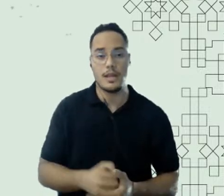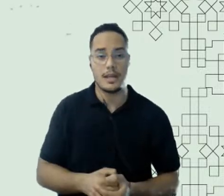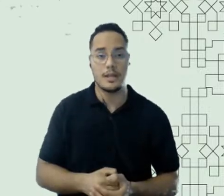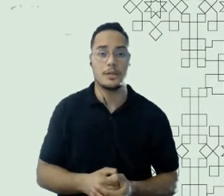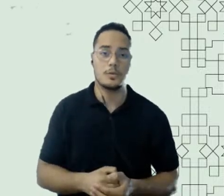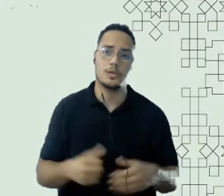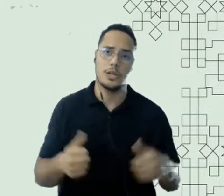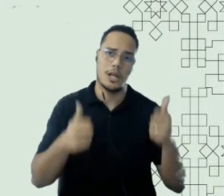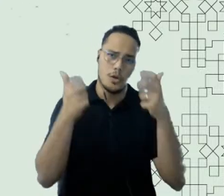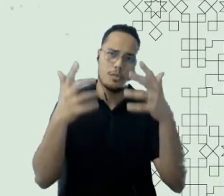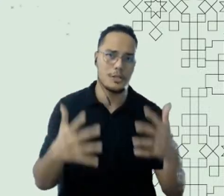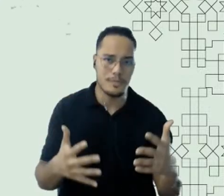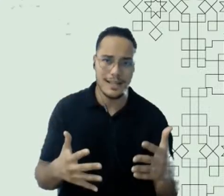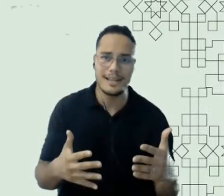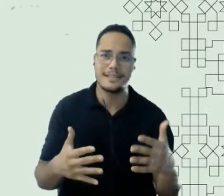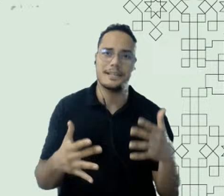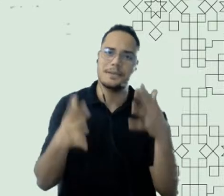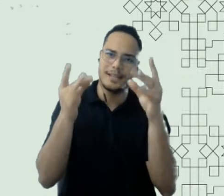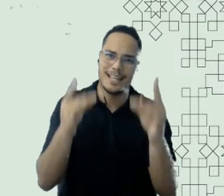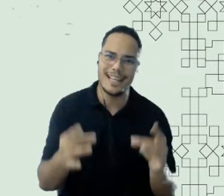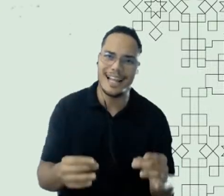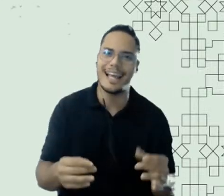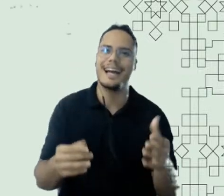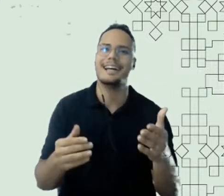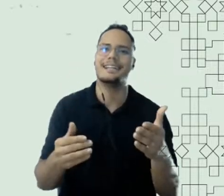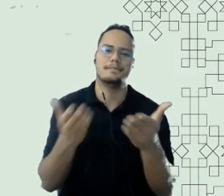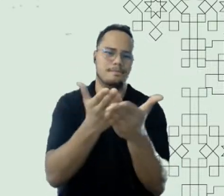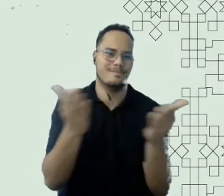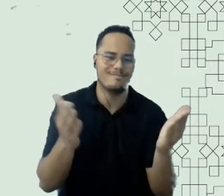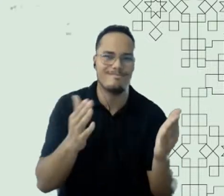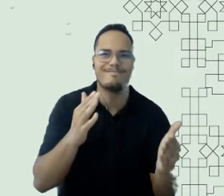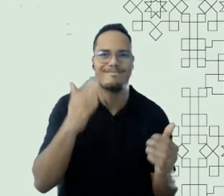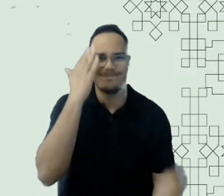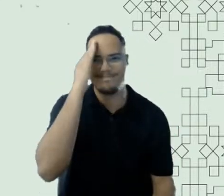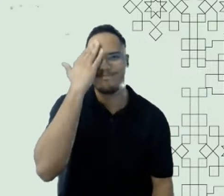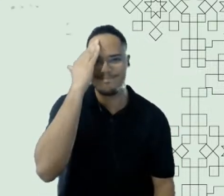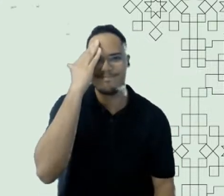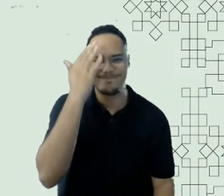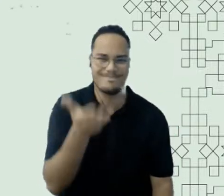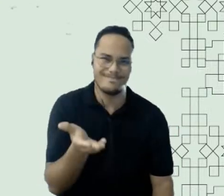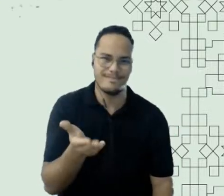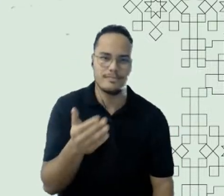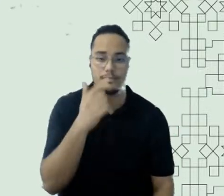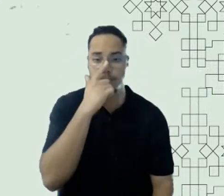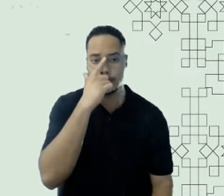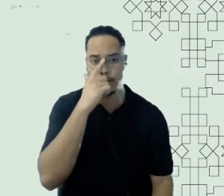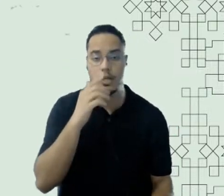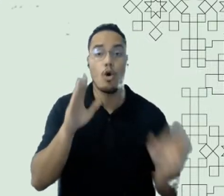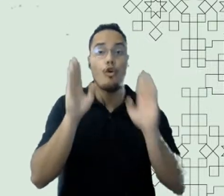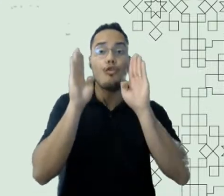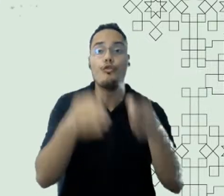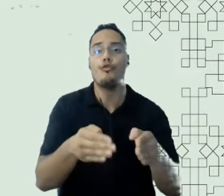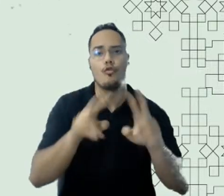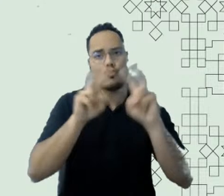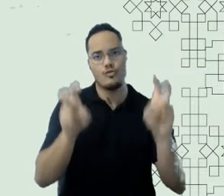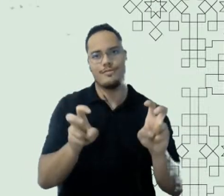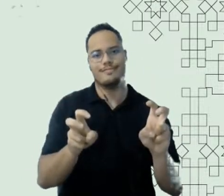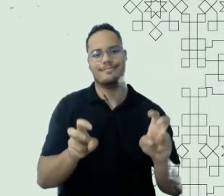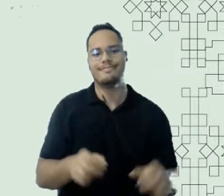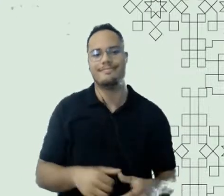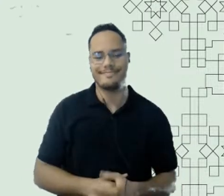the heart of this. So, Professor Séverine, now it's with you.